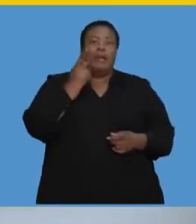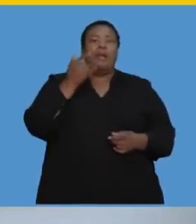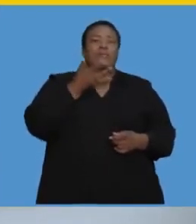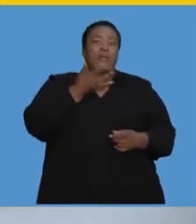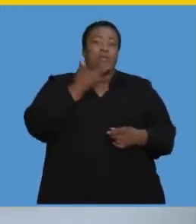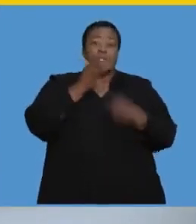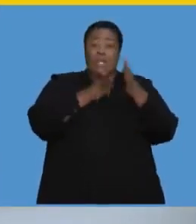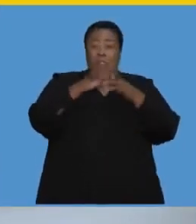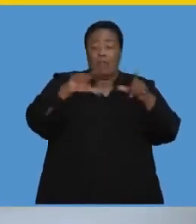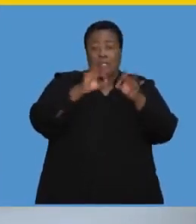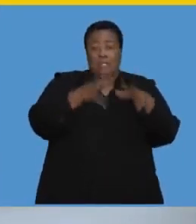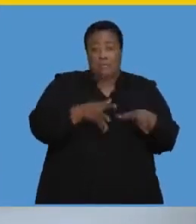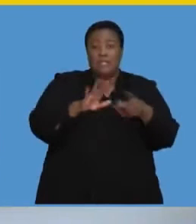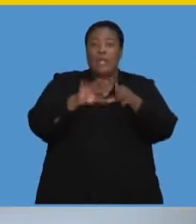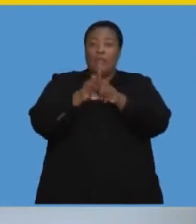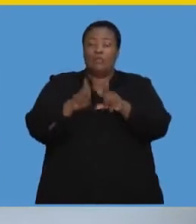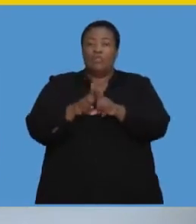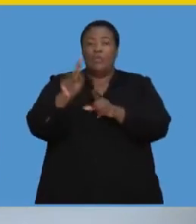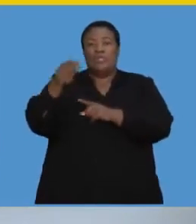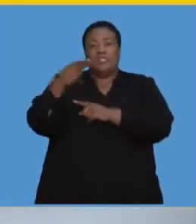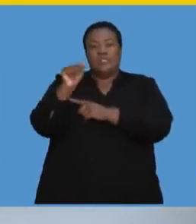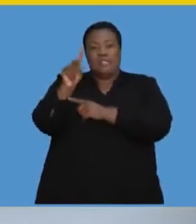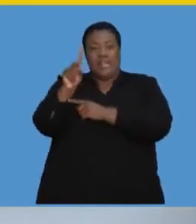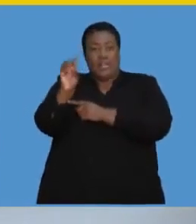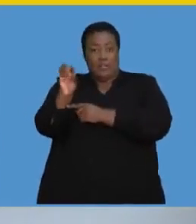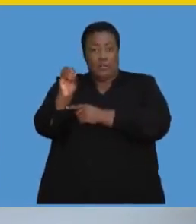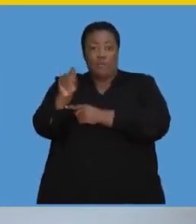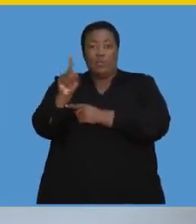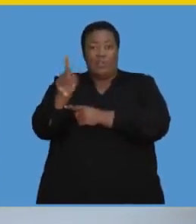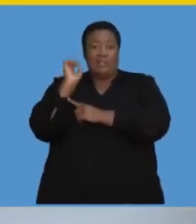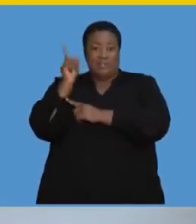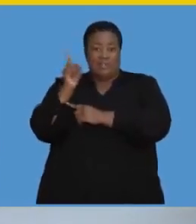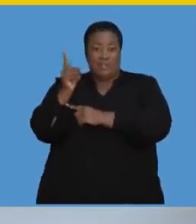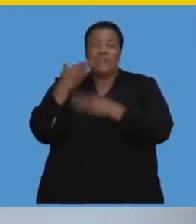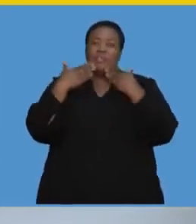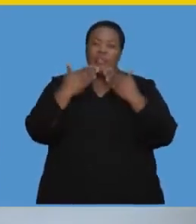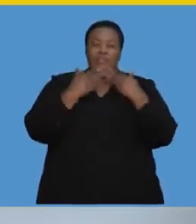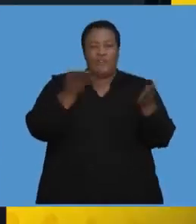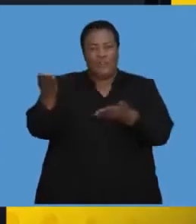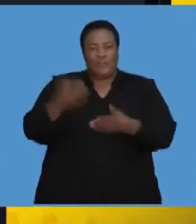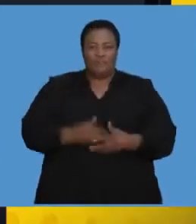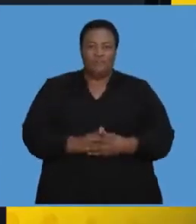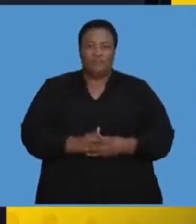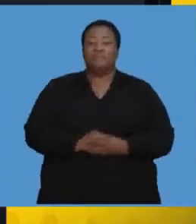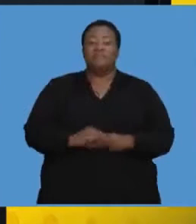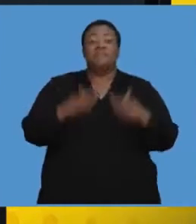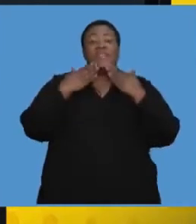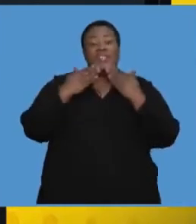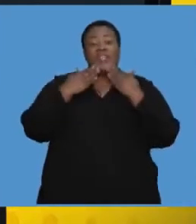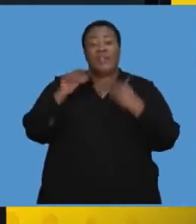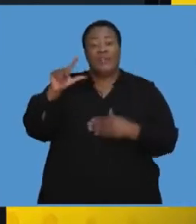language interpreter, as well as Tando, my awesome teacher. Thank you so much, guys, and over to you. Thank you,